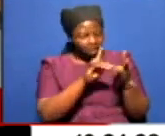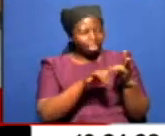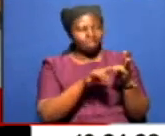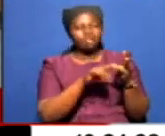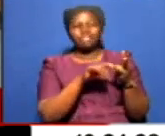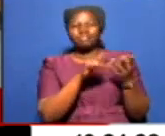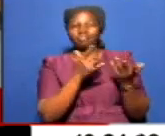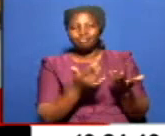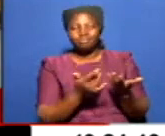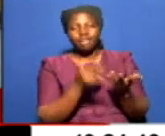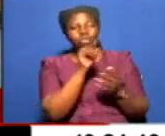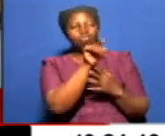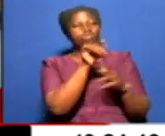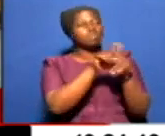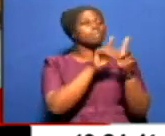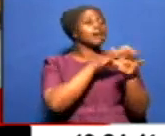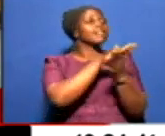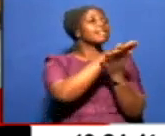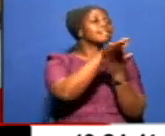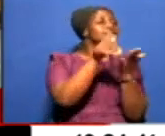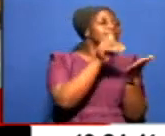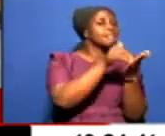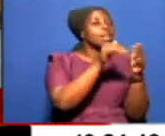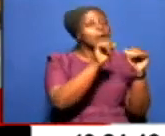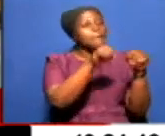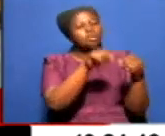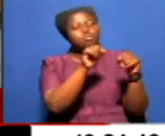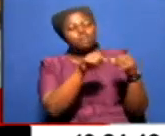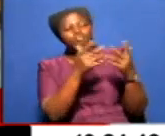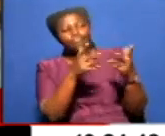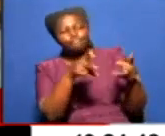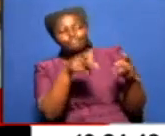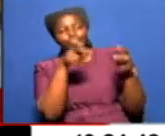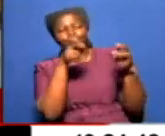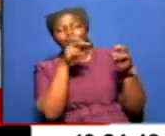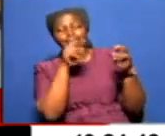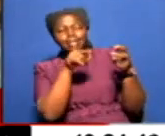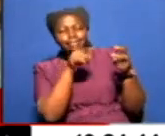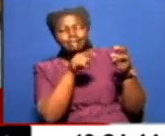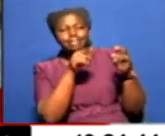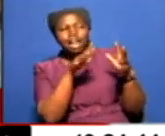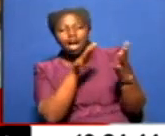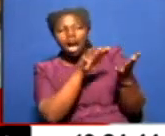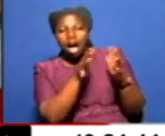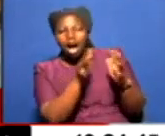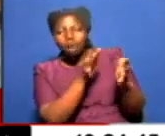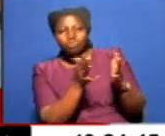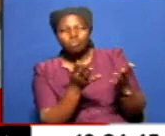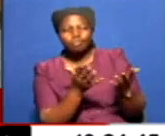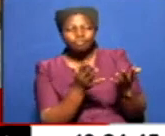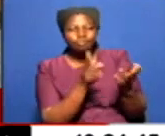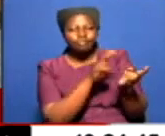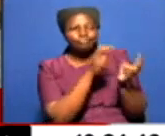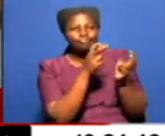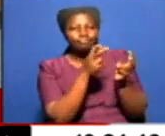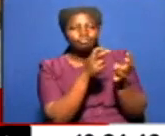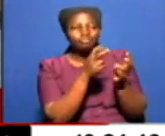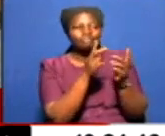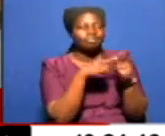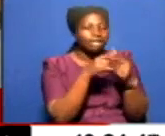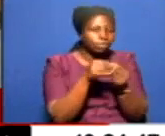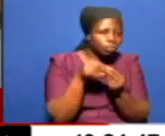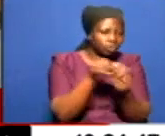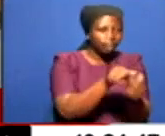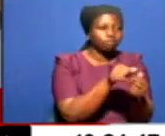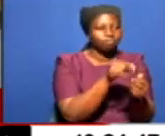as a center are you able to perceive that threat and able to neutralize it before